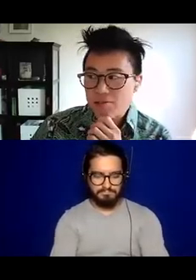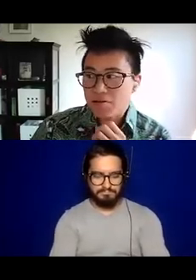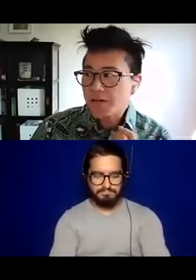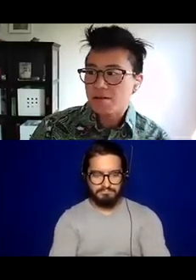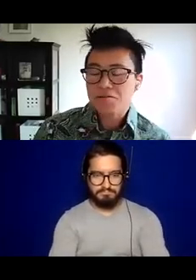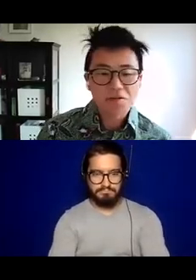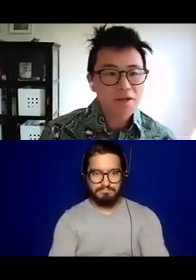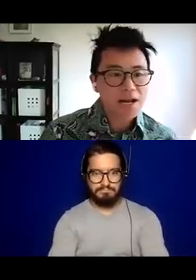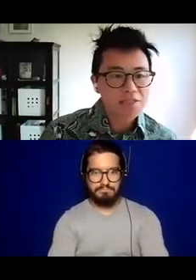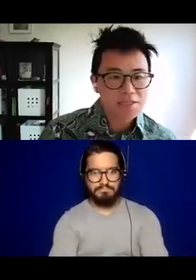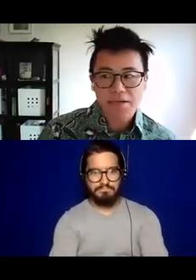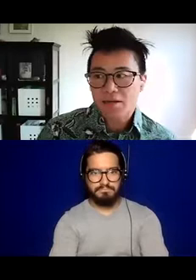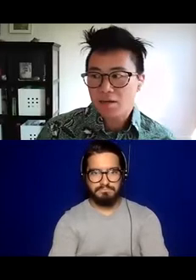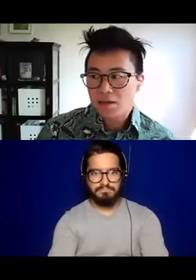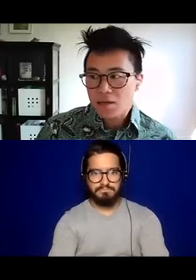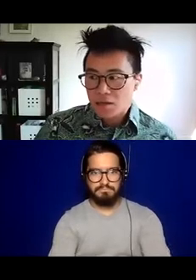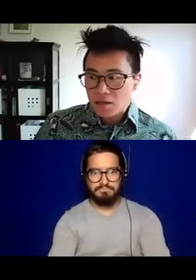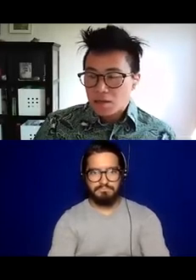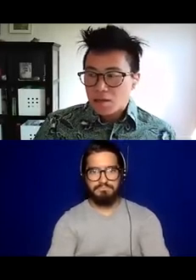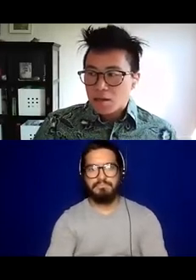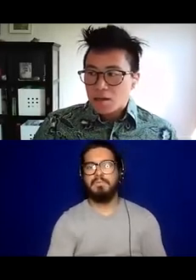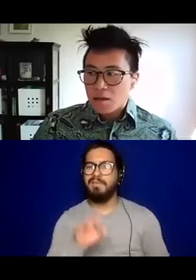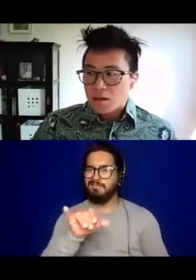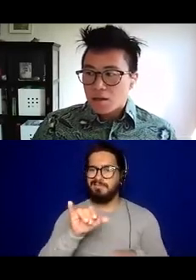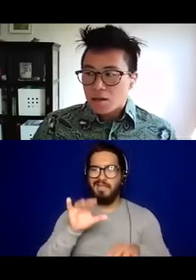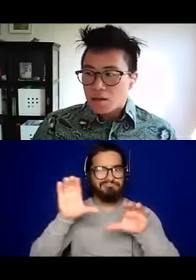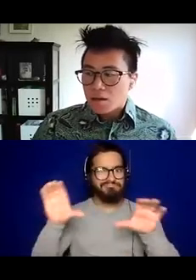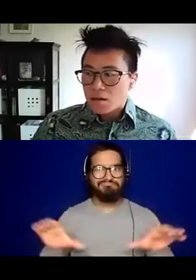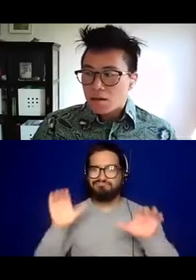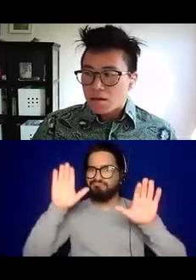Yeah, those are great actions to take.